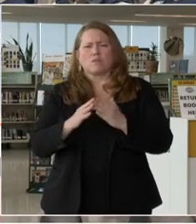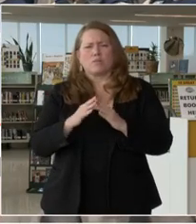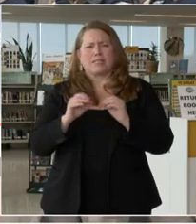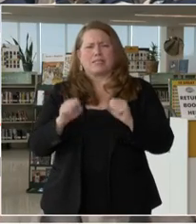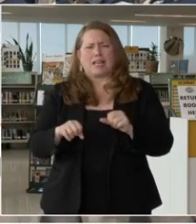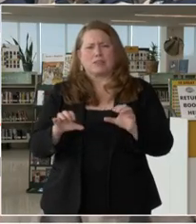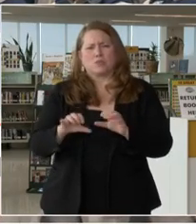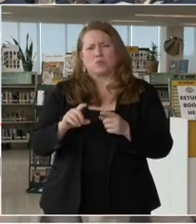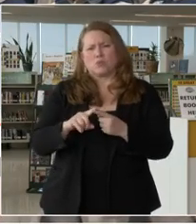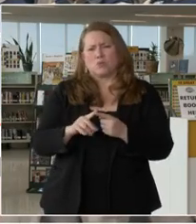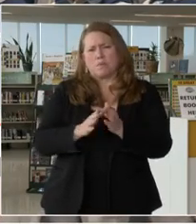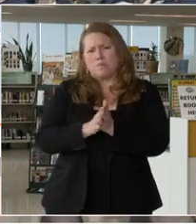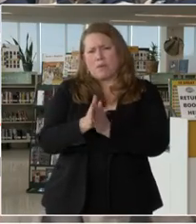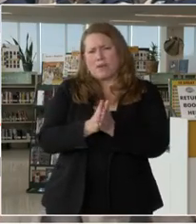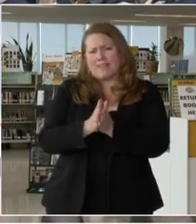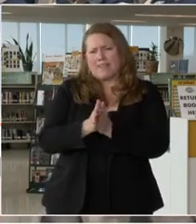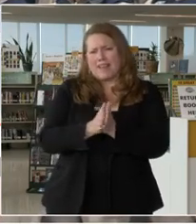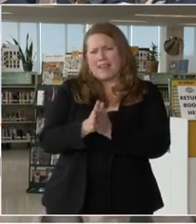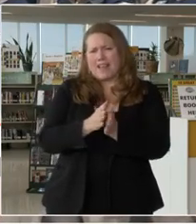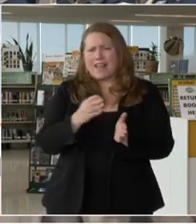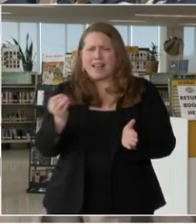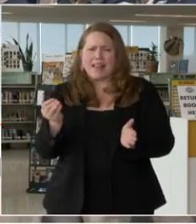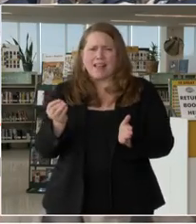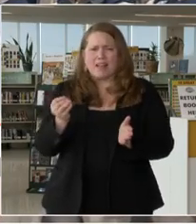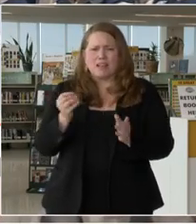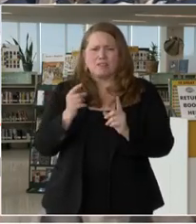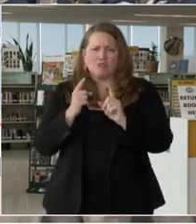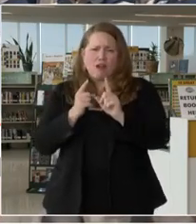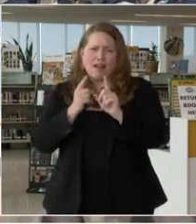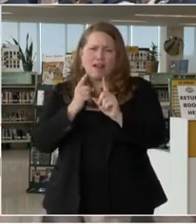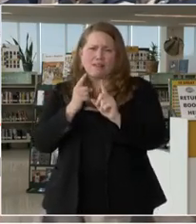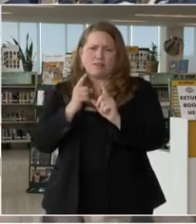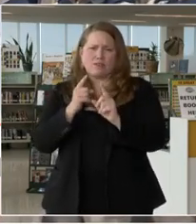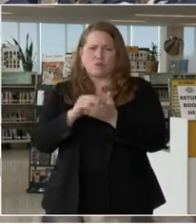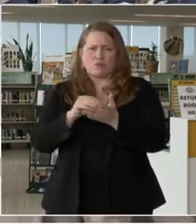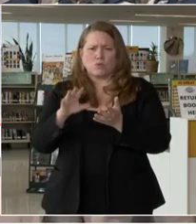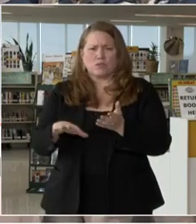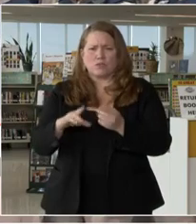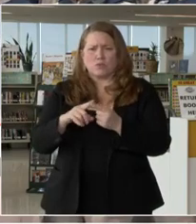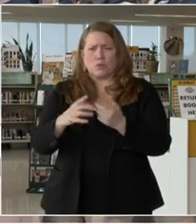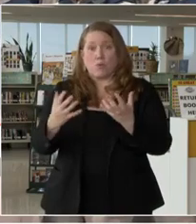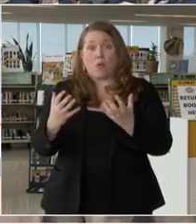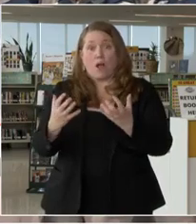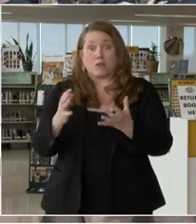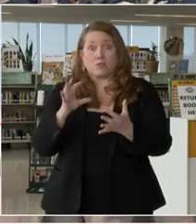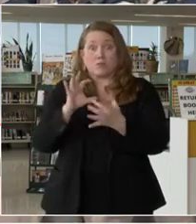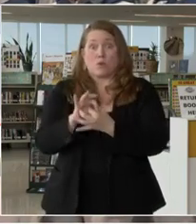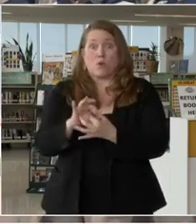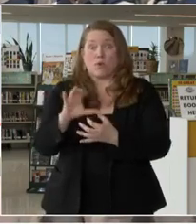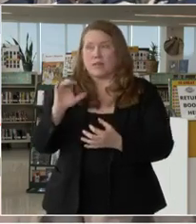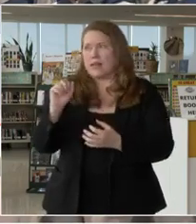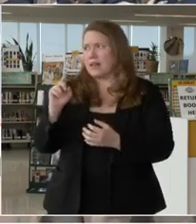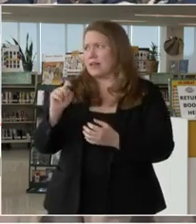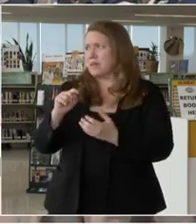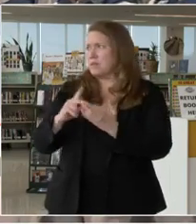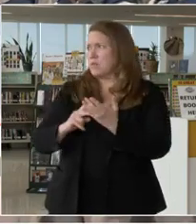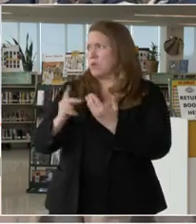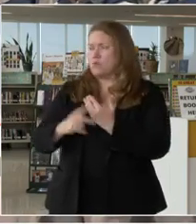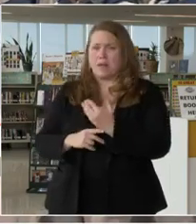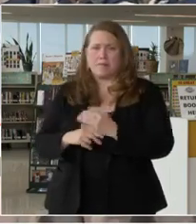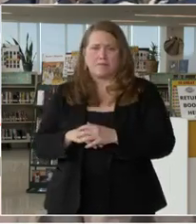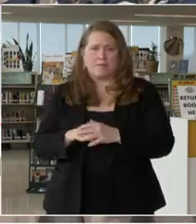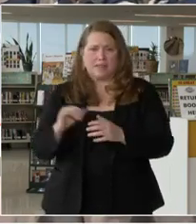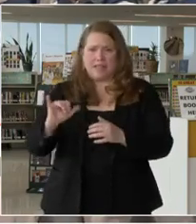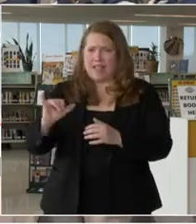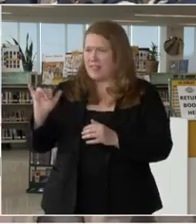do to motivate and strive students to want to join the cadet program? So, like he just mentioned, he came by